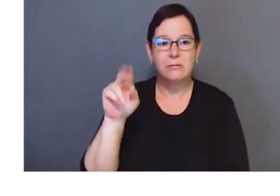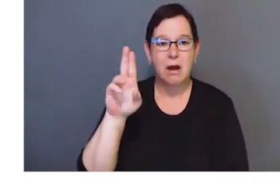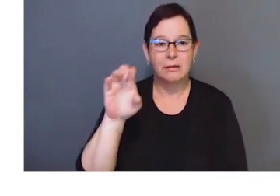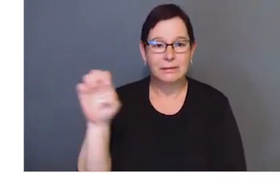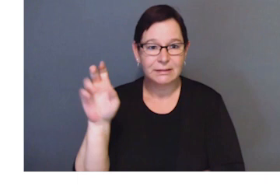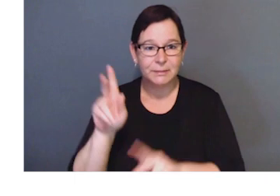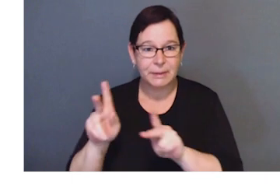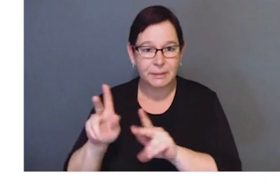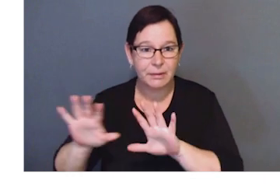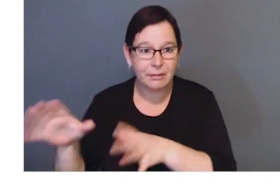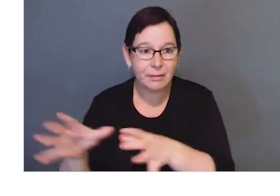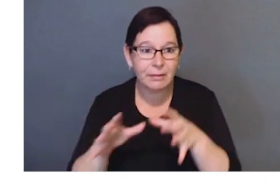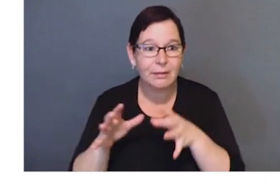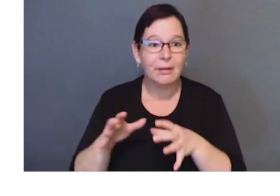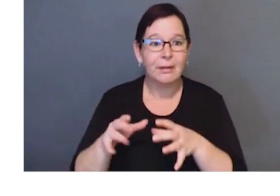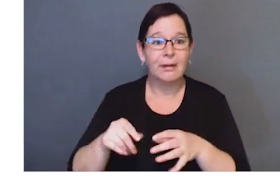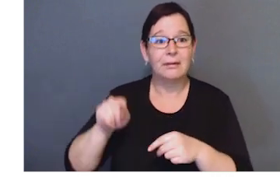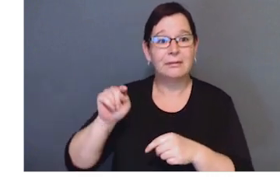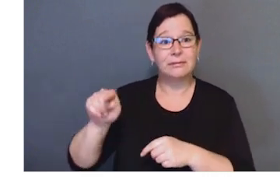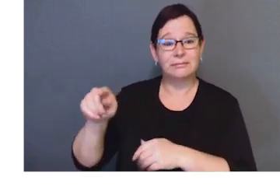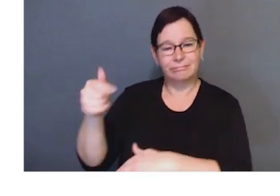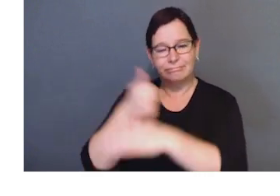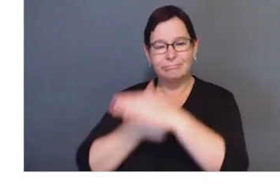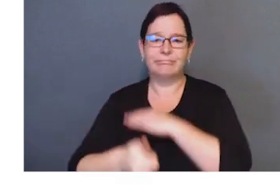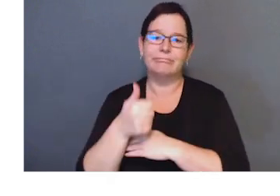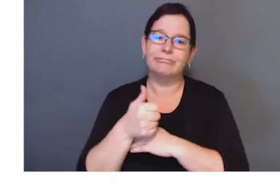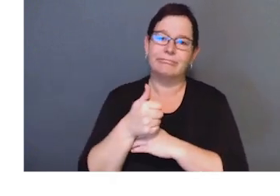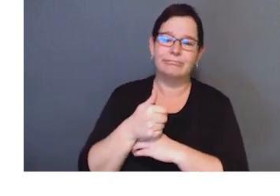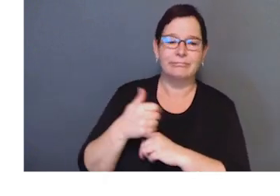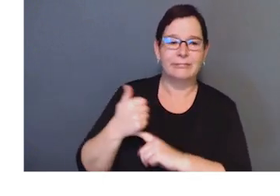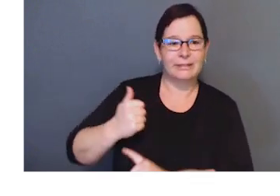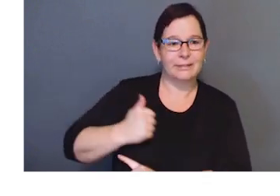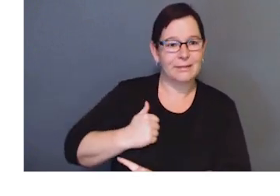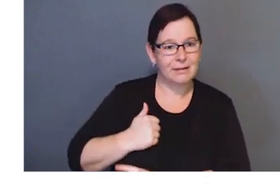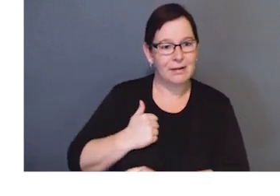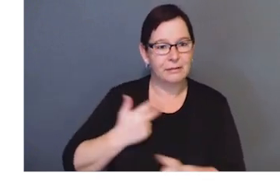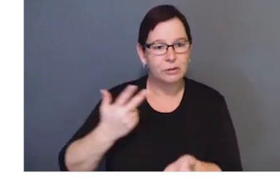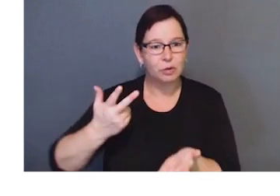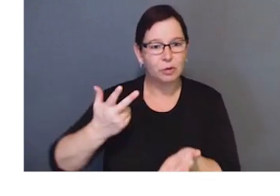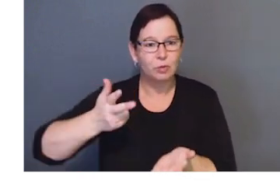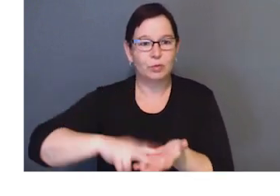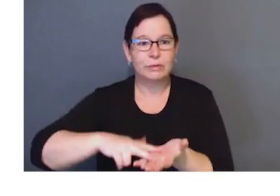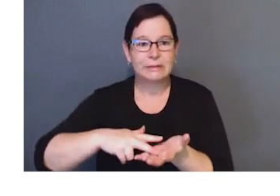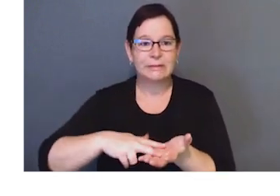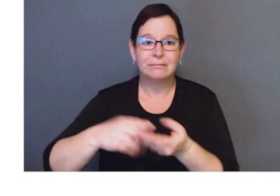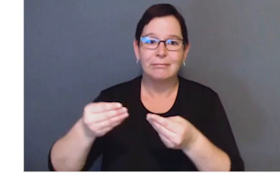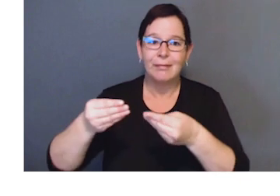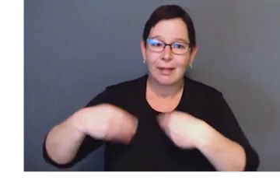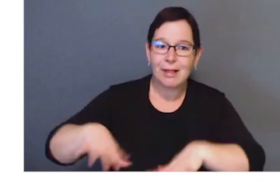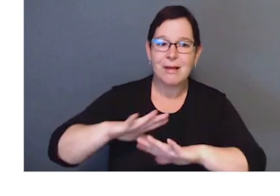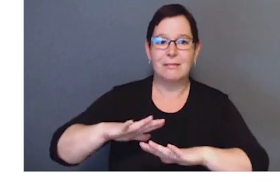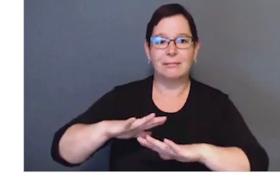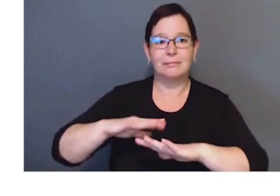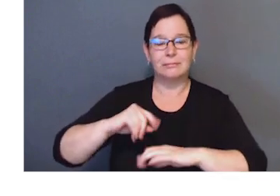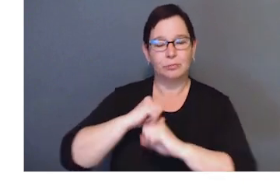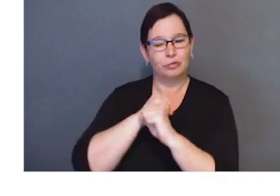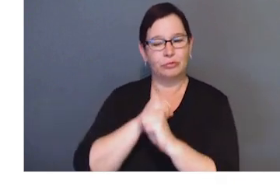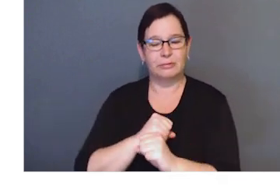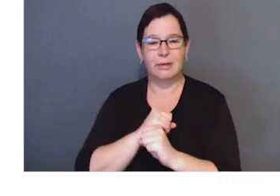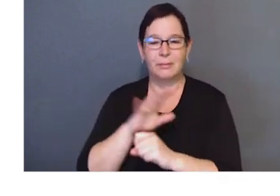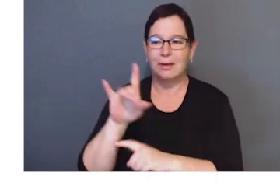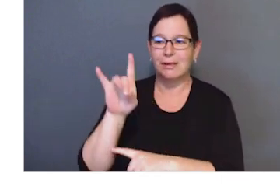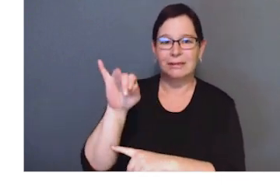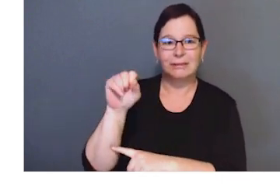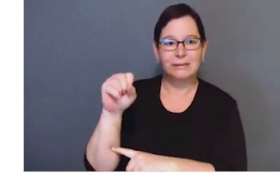Treaties, is within the lands protected by the Dish with One Spoon Wampum Agreement, which was an